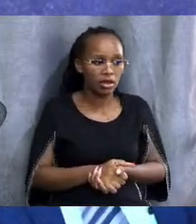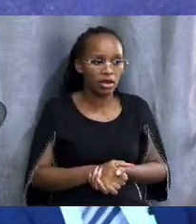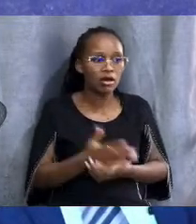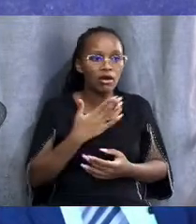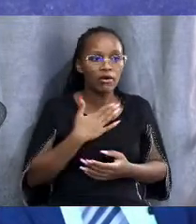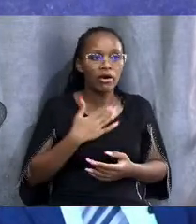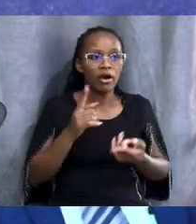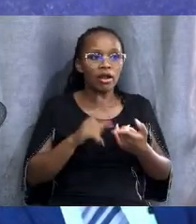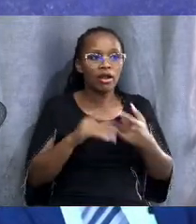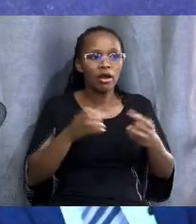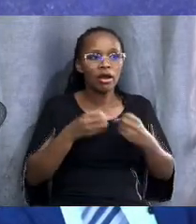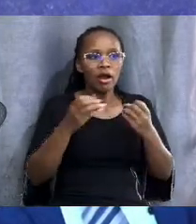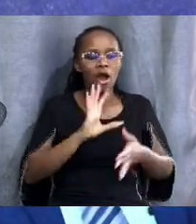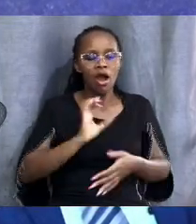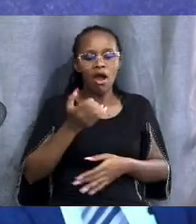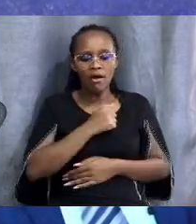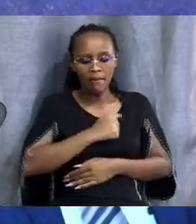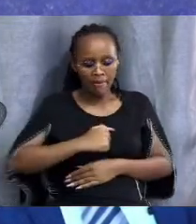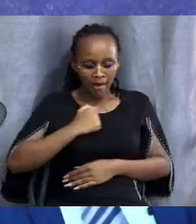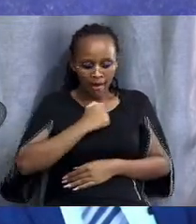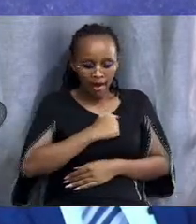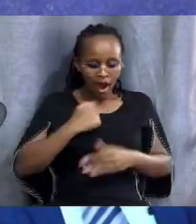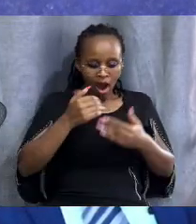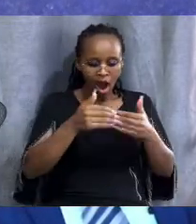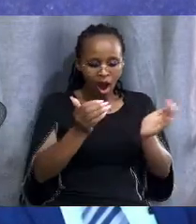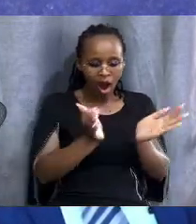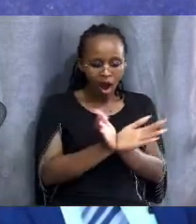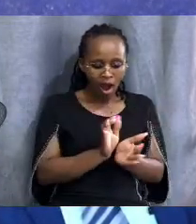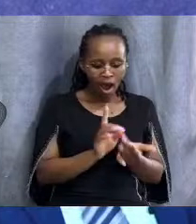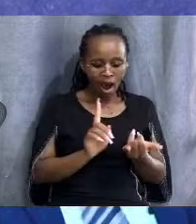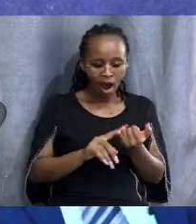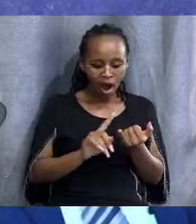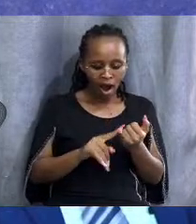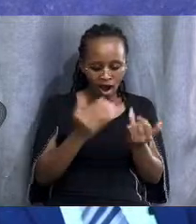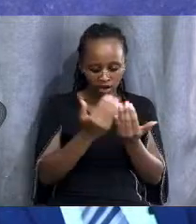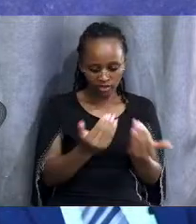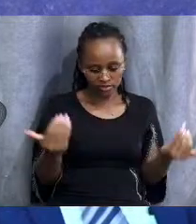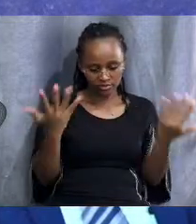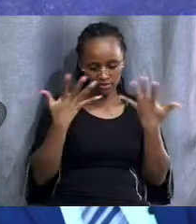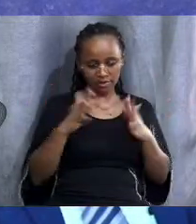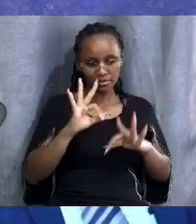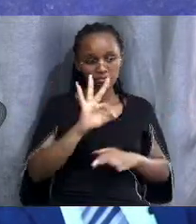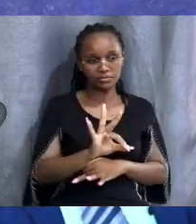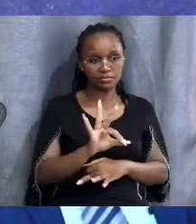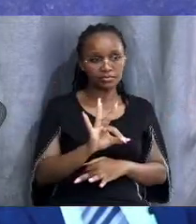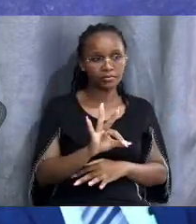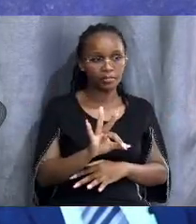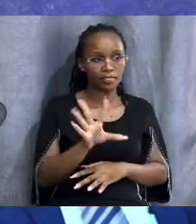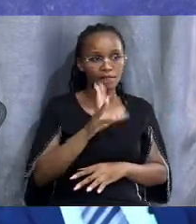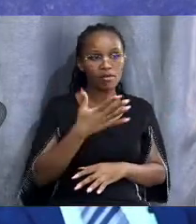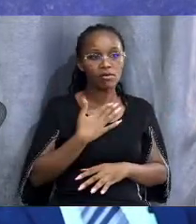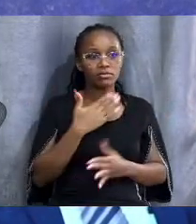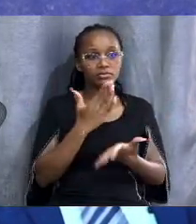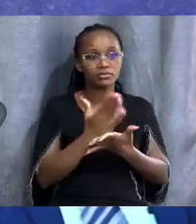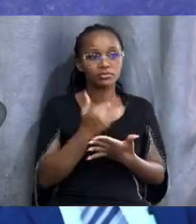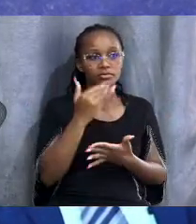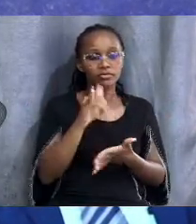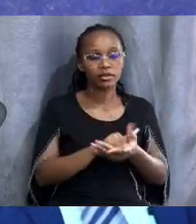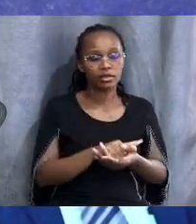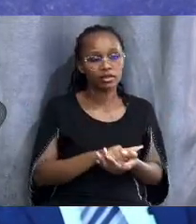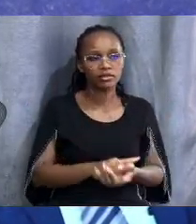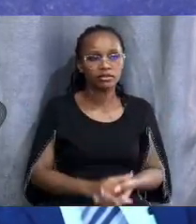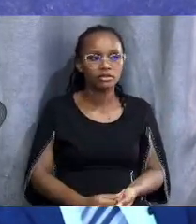want to bring our condolences to the families of the deceased children. And we want to tell them